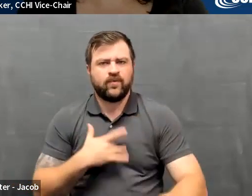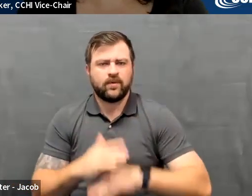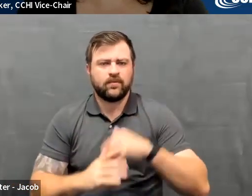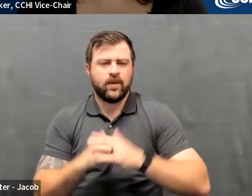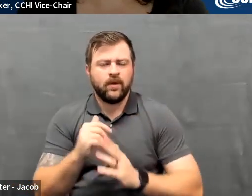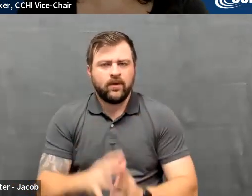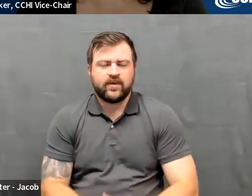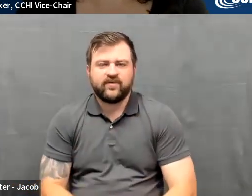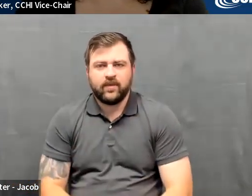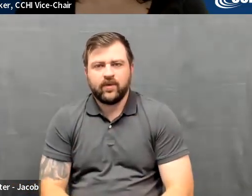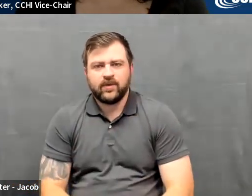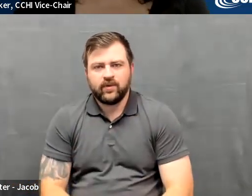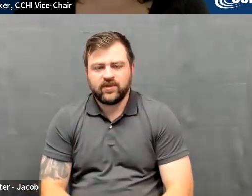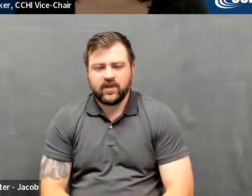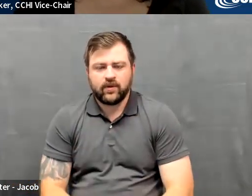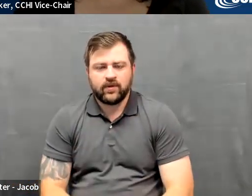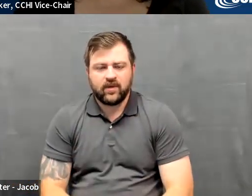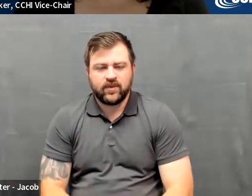with?